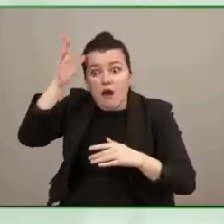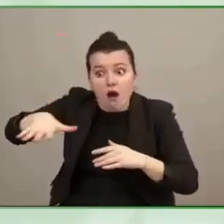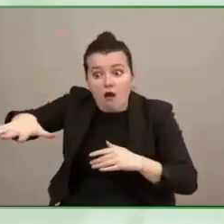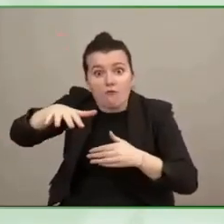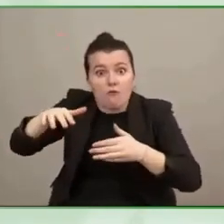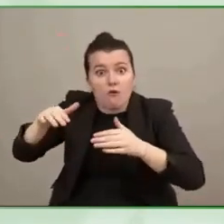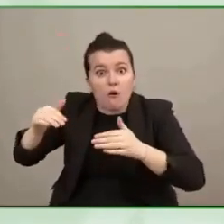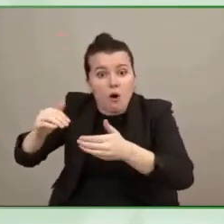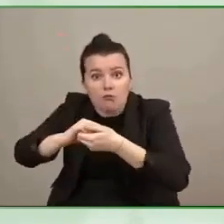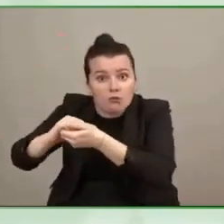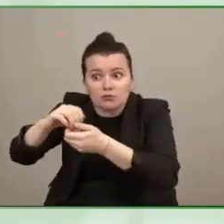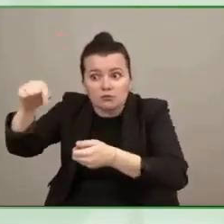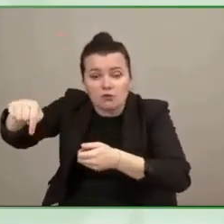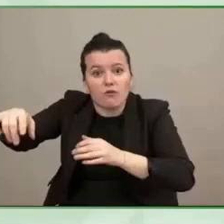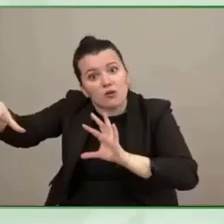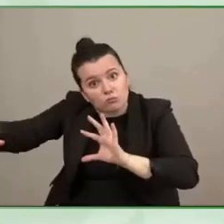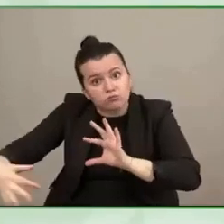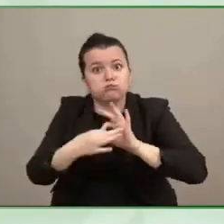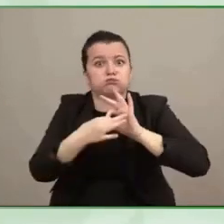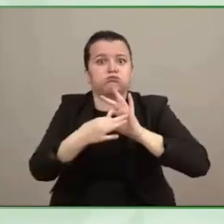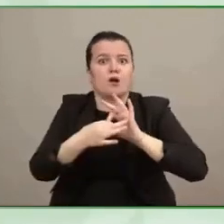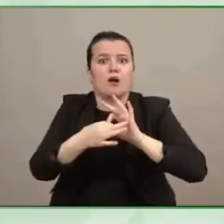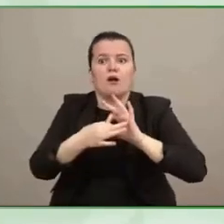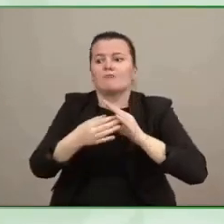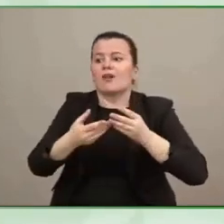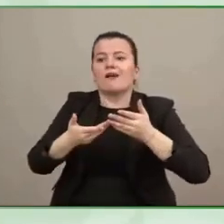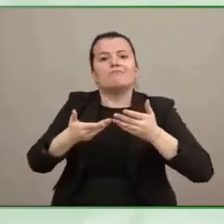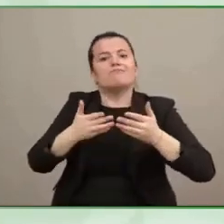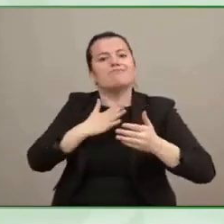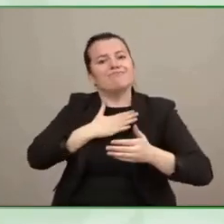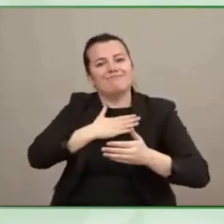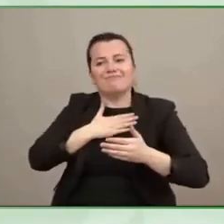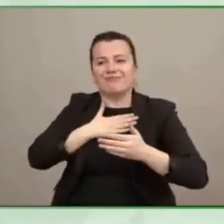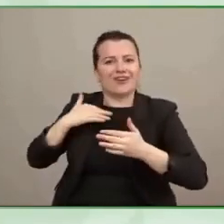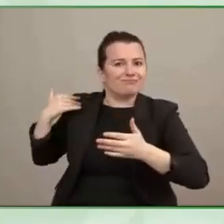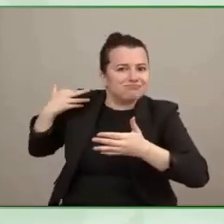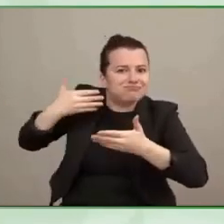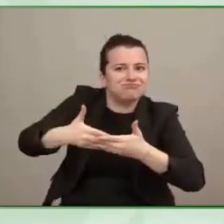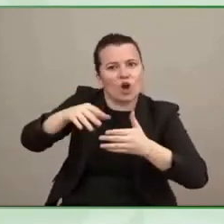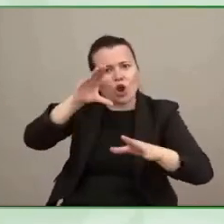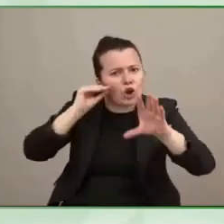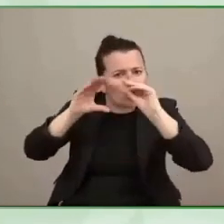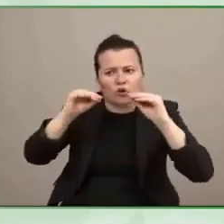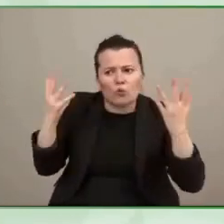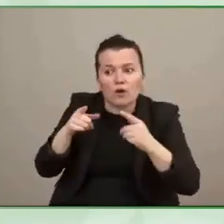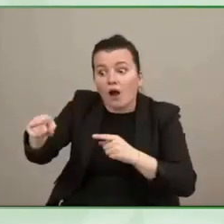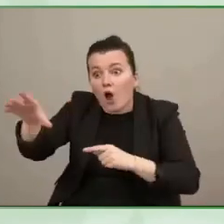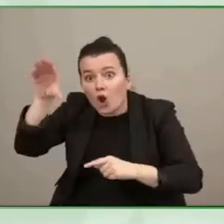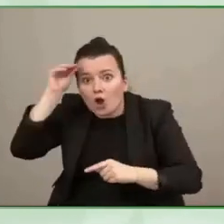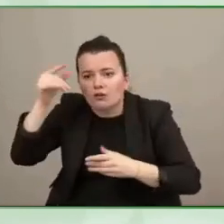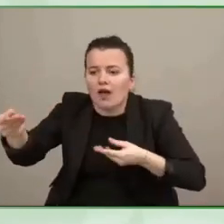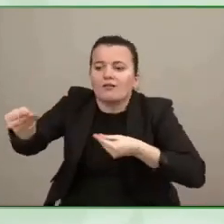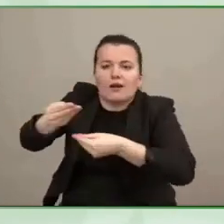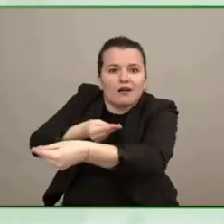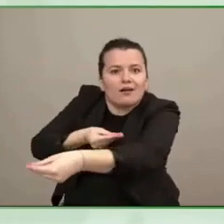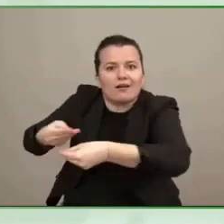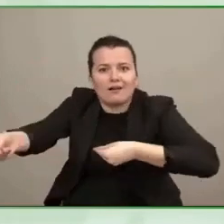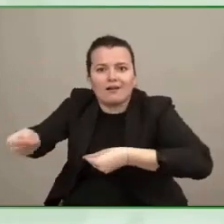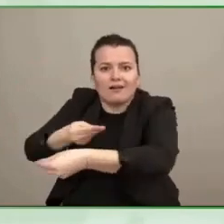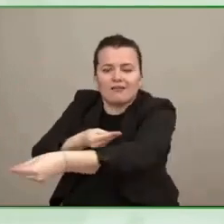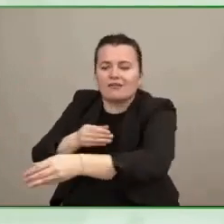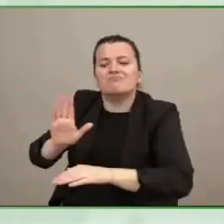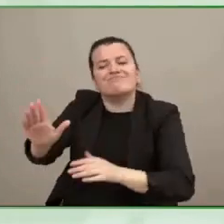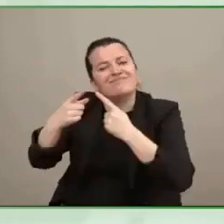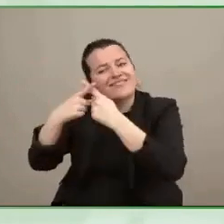change experience about disability issues, because there are different experience, I'm sure,